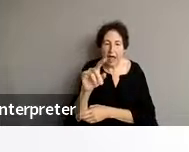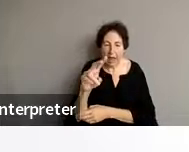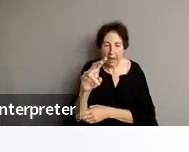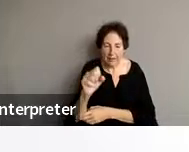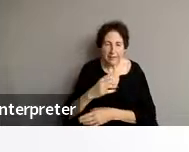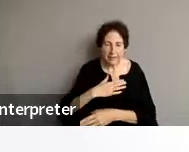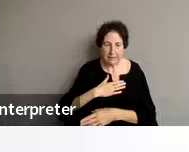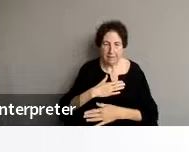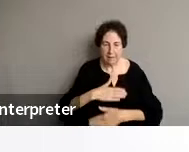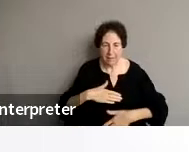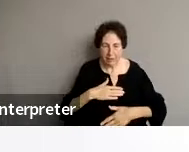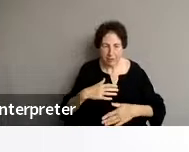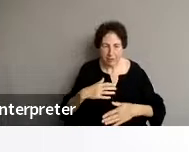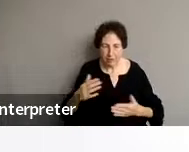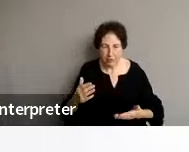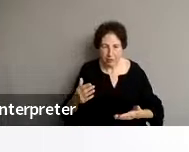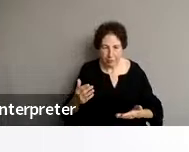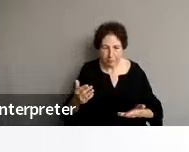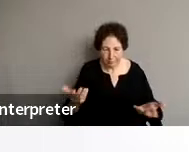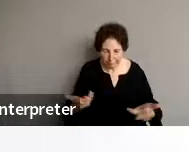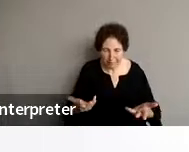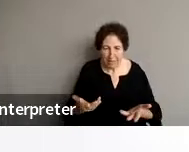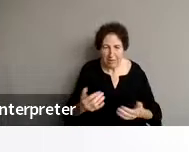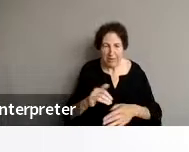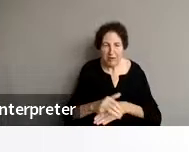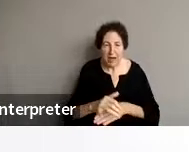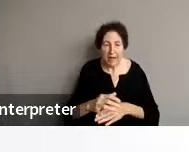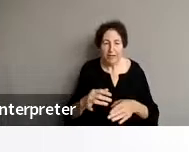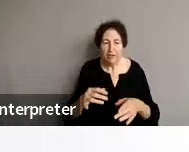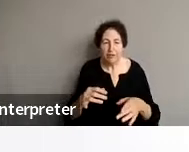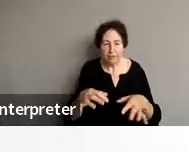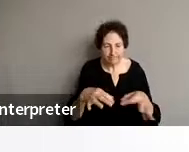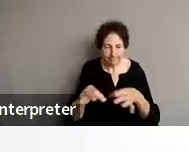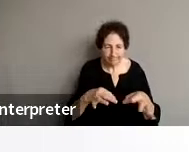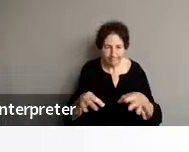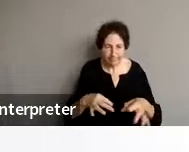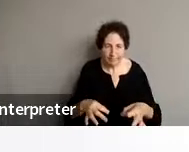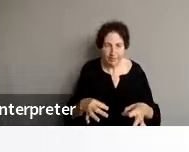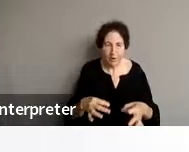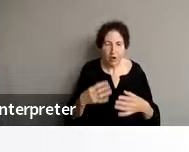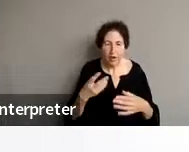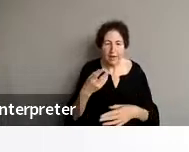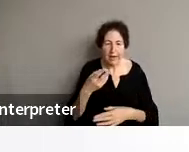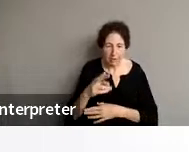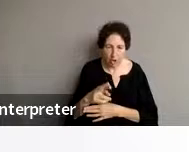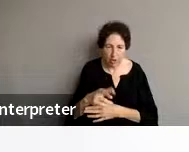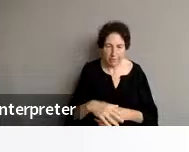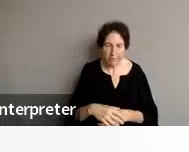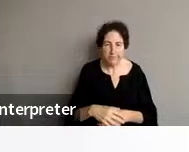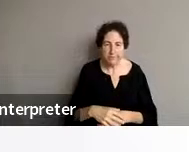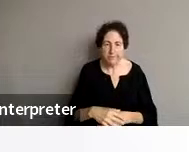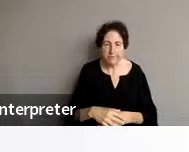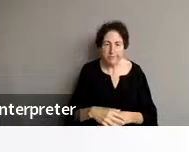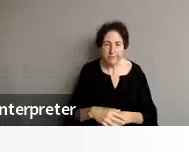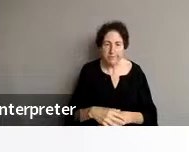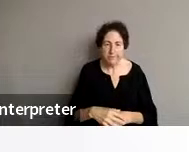come before you this evening, to provide an update on human resources.